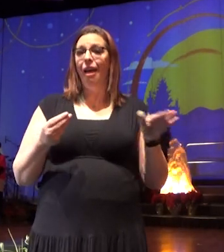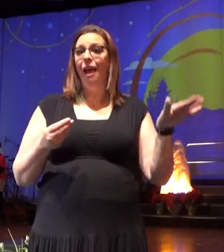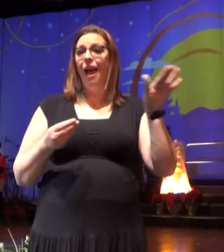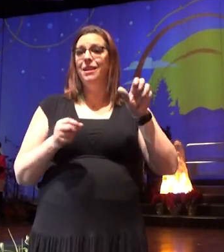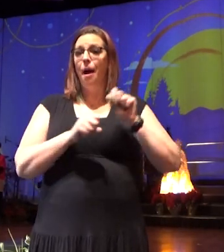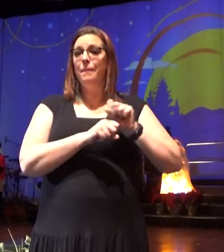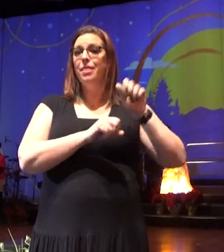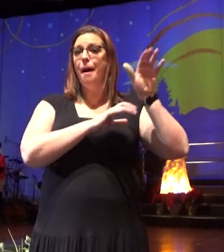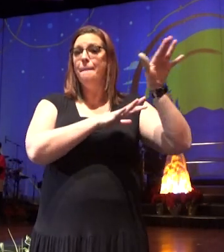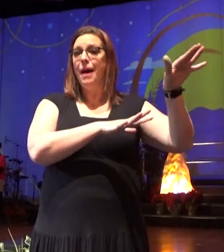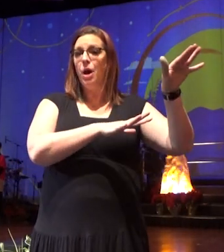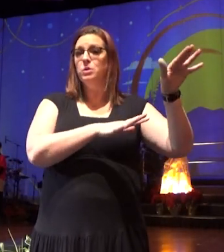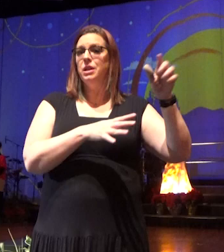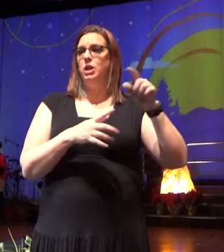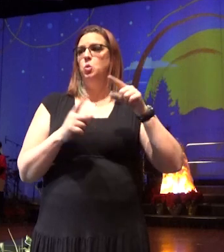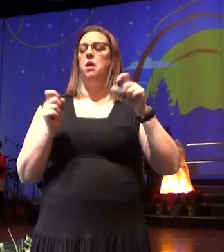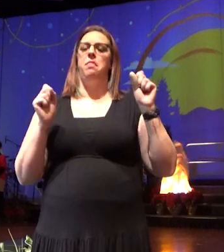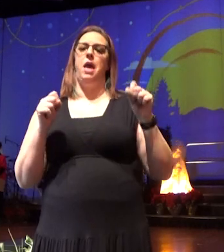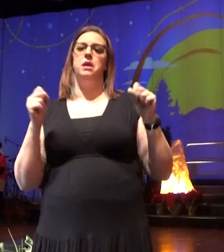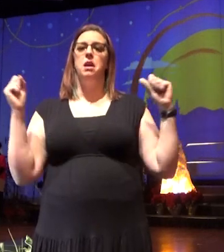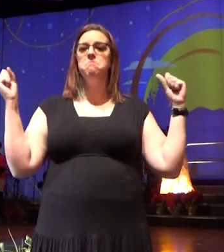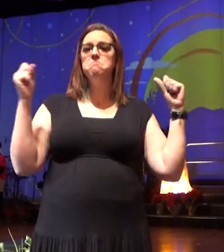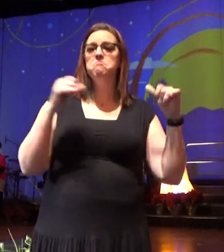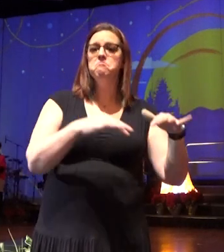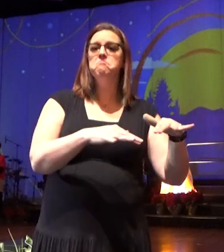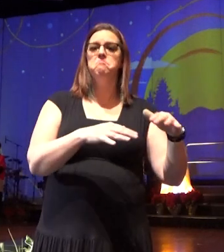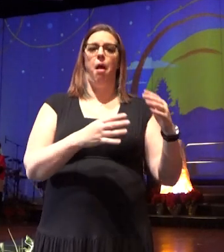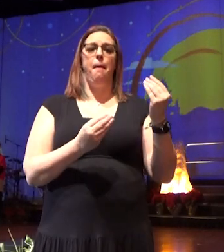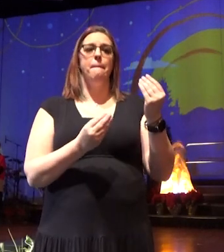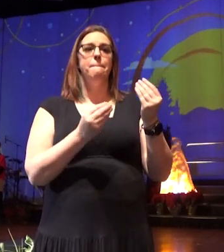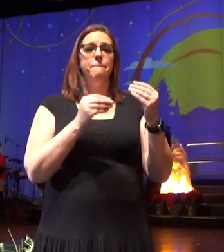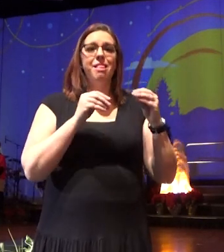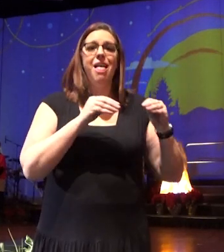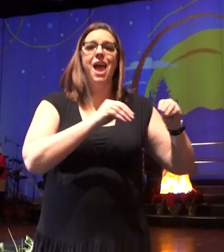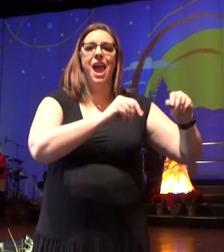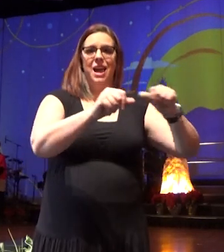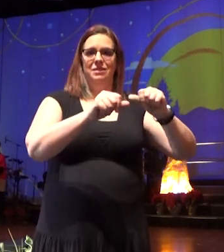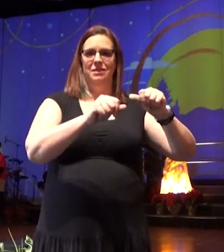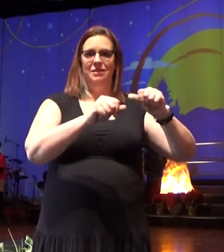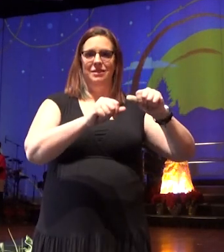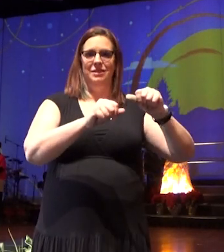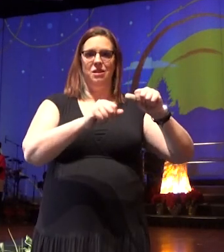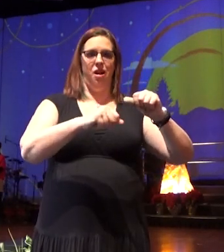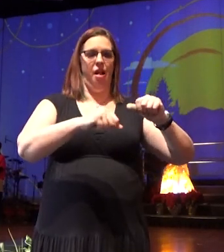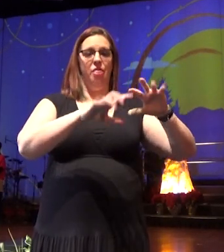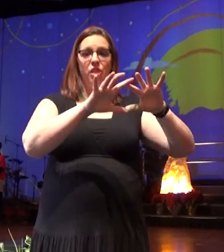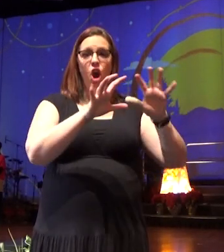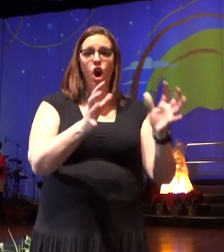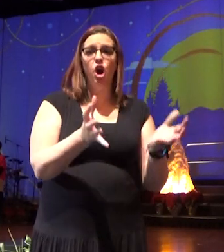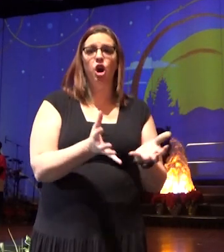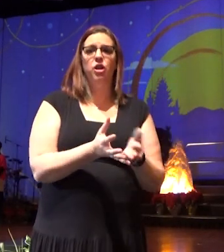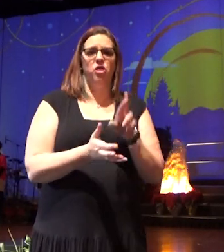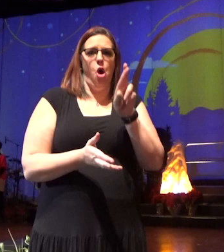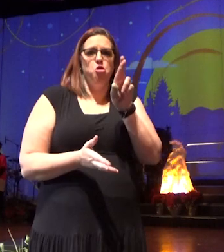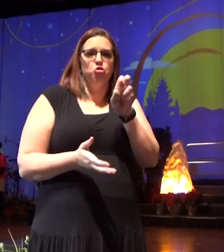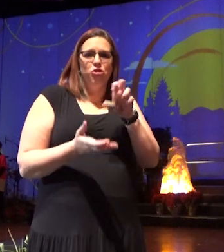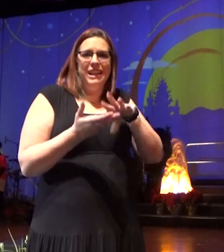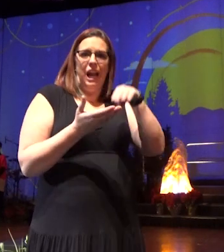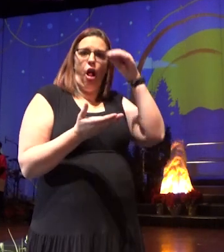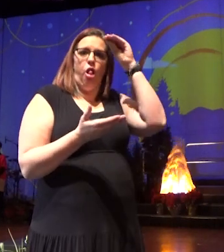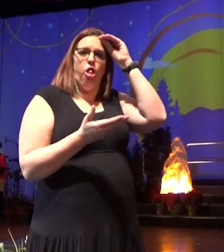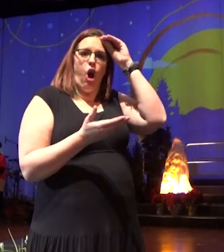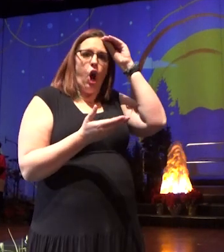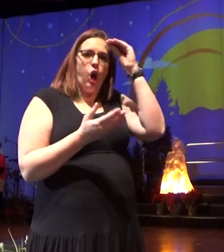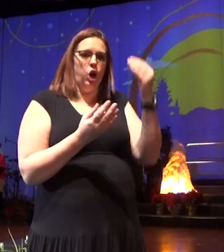people eventually will be able to come and plant the earth, relearn what the herbs are all